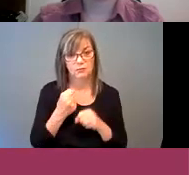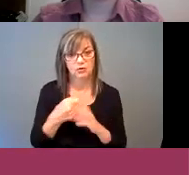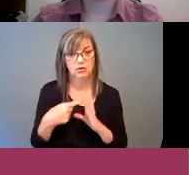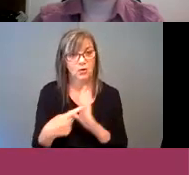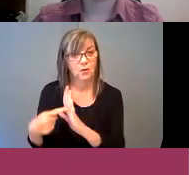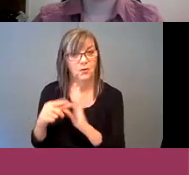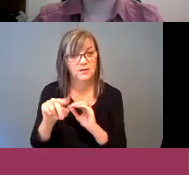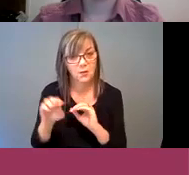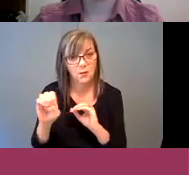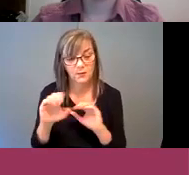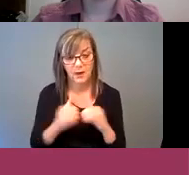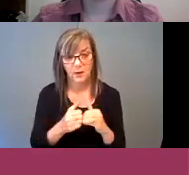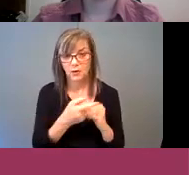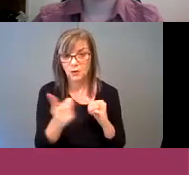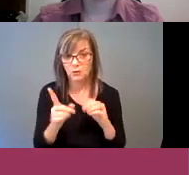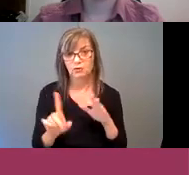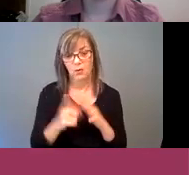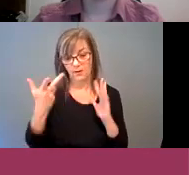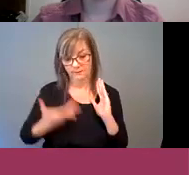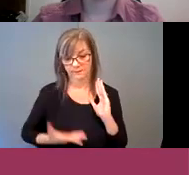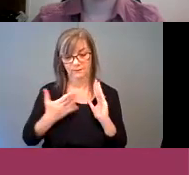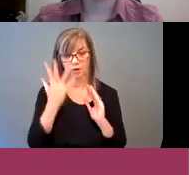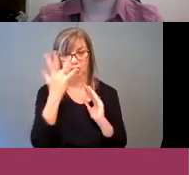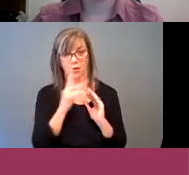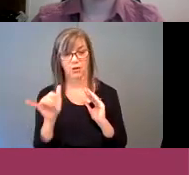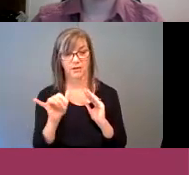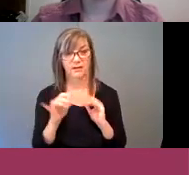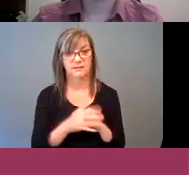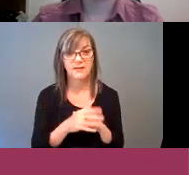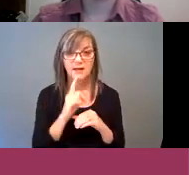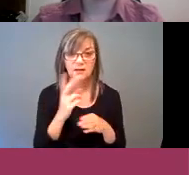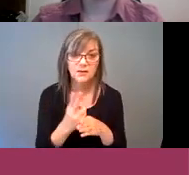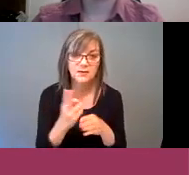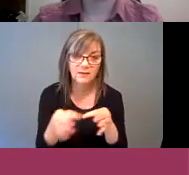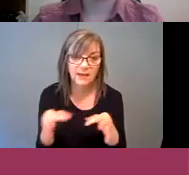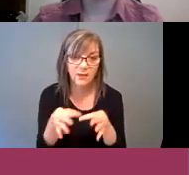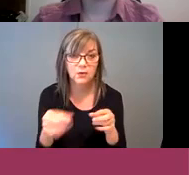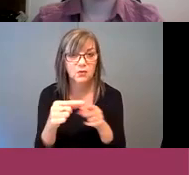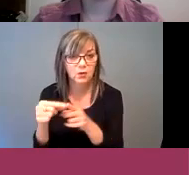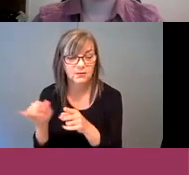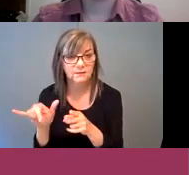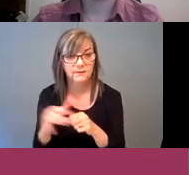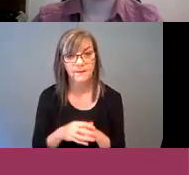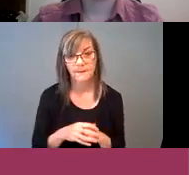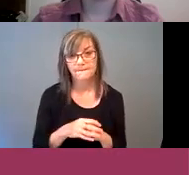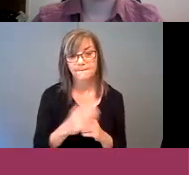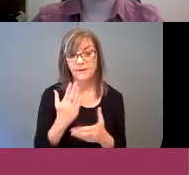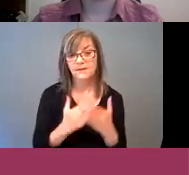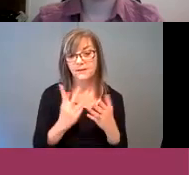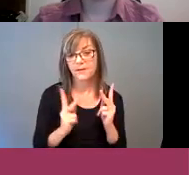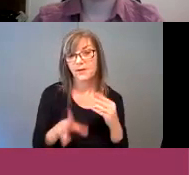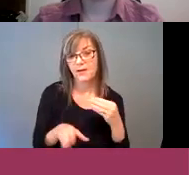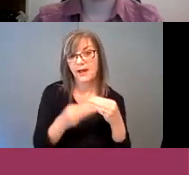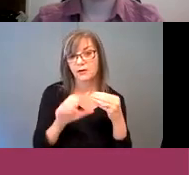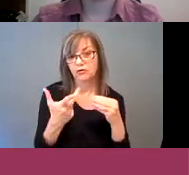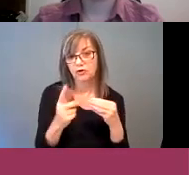up. So again, just kind of the language that you use. So some people are talking in the chat about feeling this